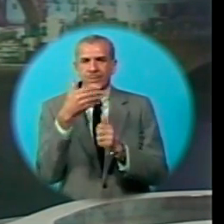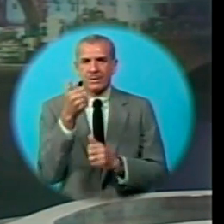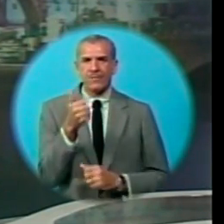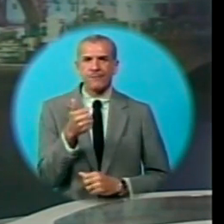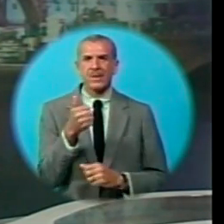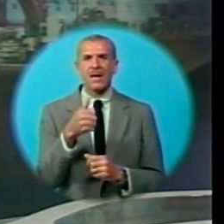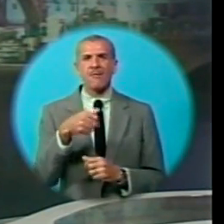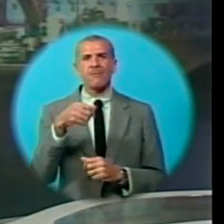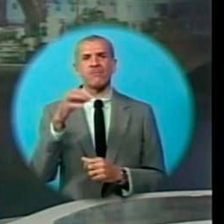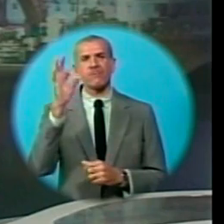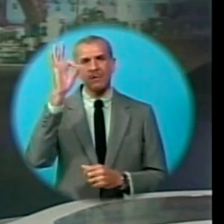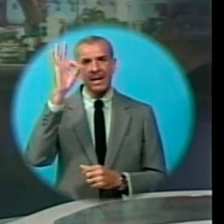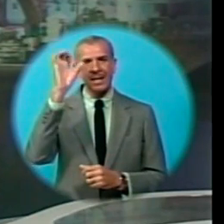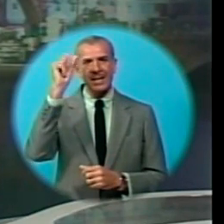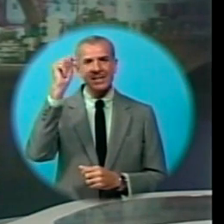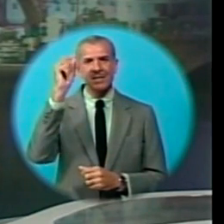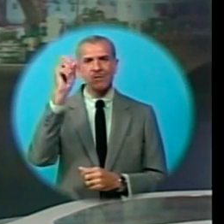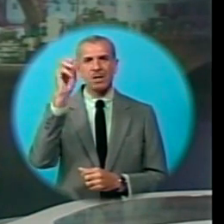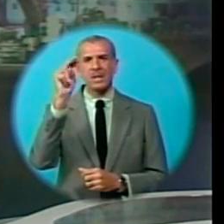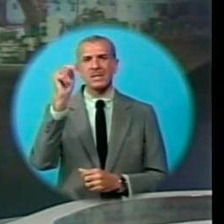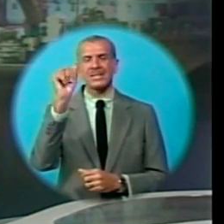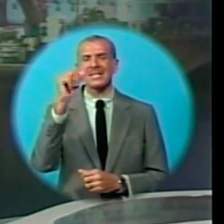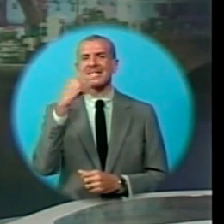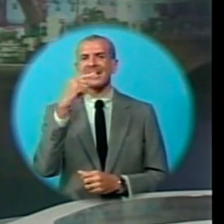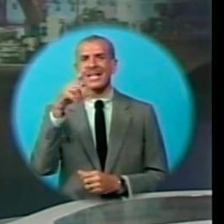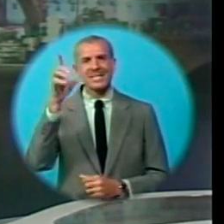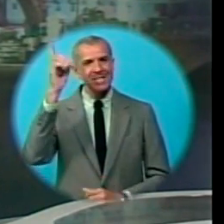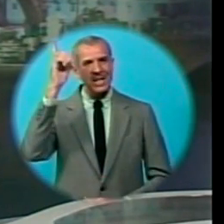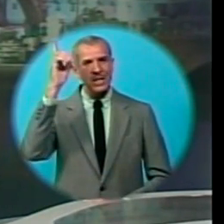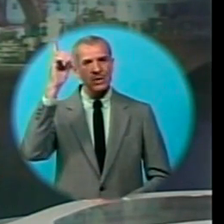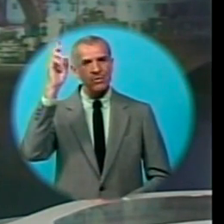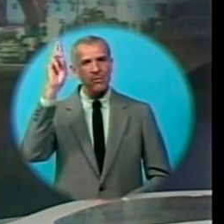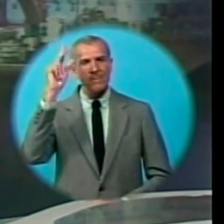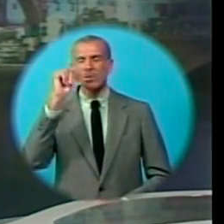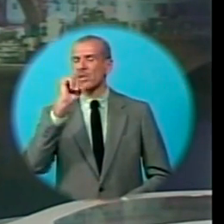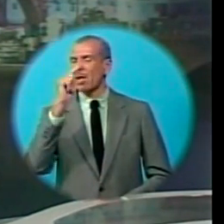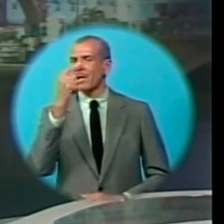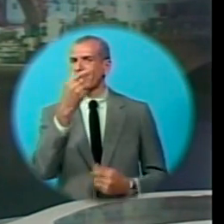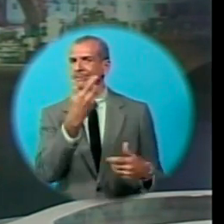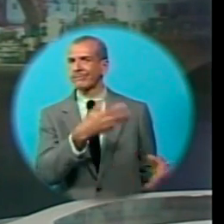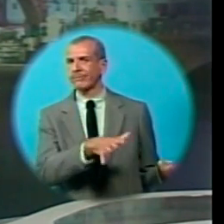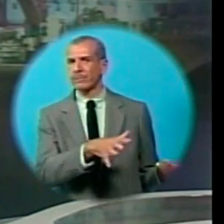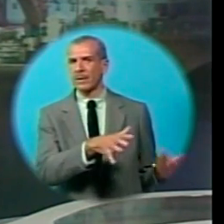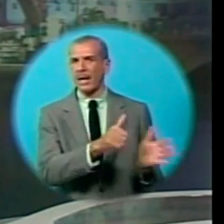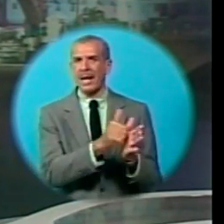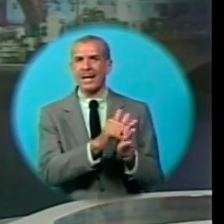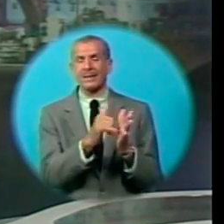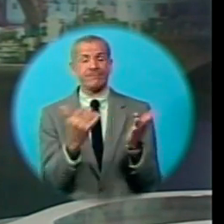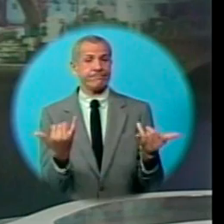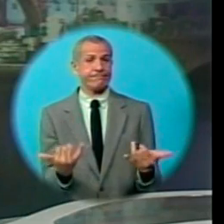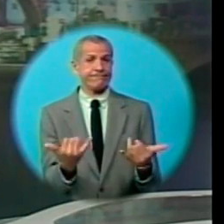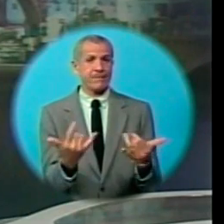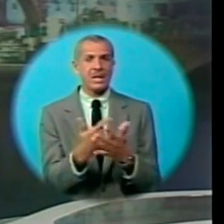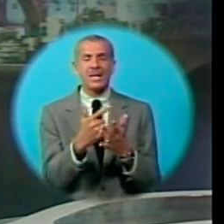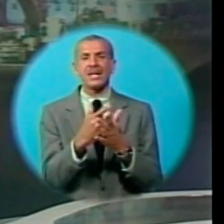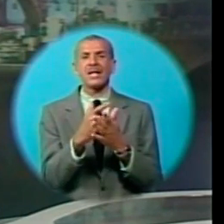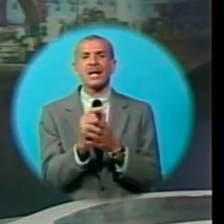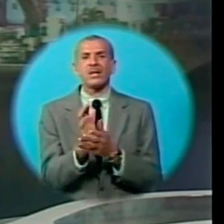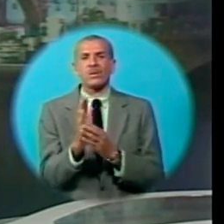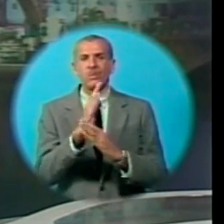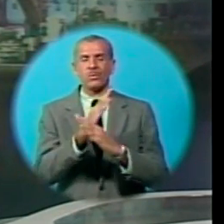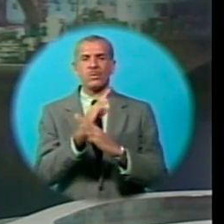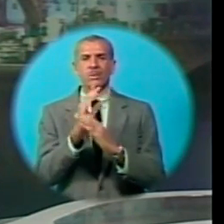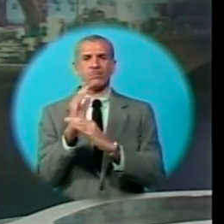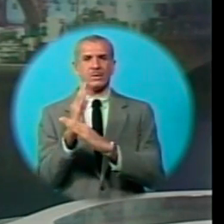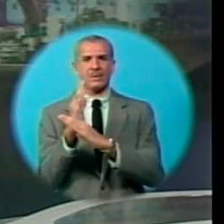cricketer Franklin Stevenson says Dennis Ramdin shouldn't have been dropped from the West Indies team at this stage. Wicketkeeper batsman